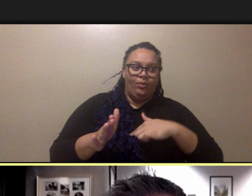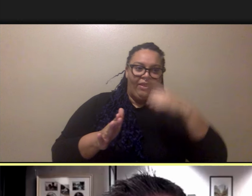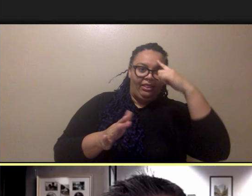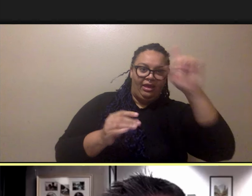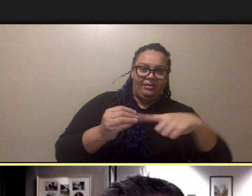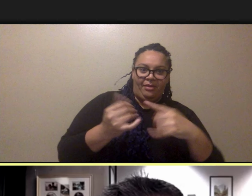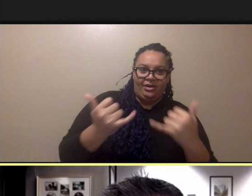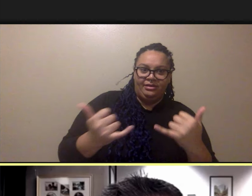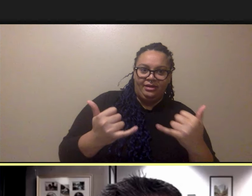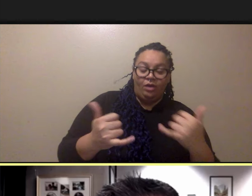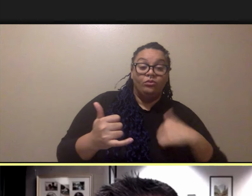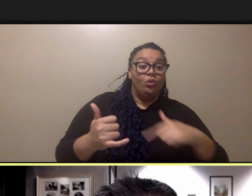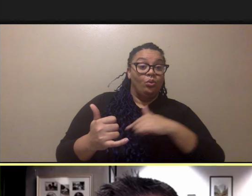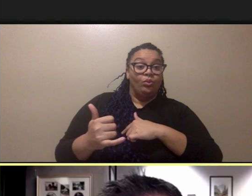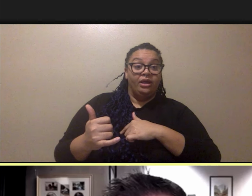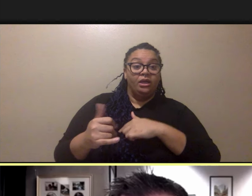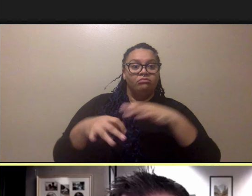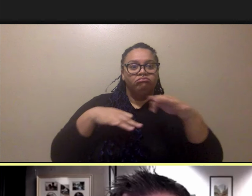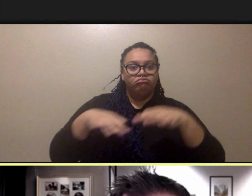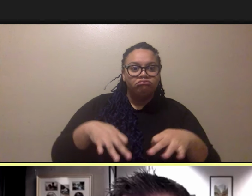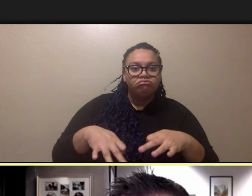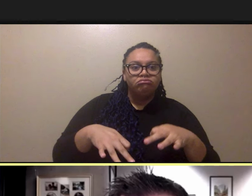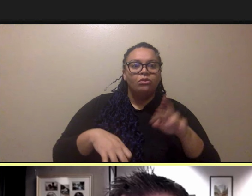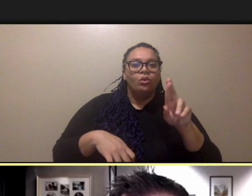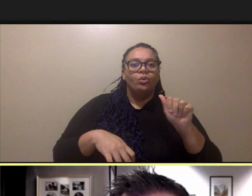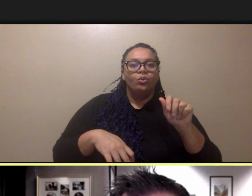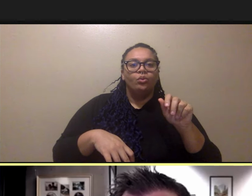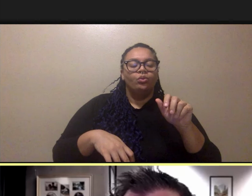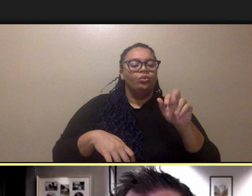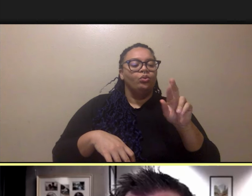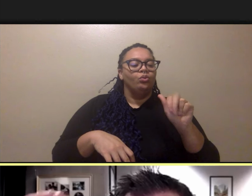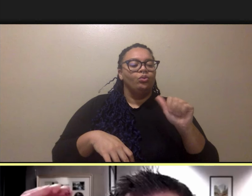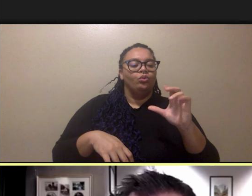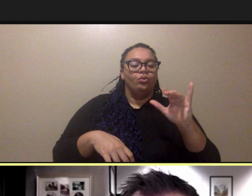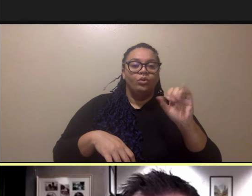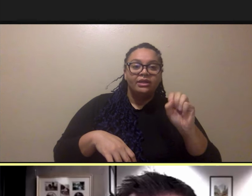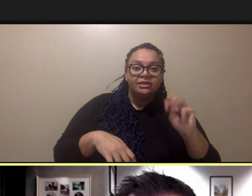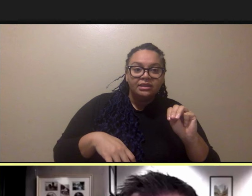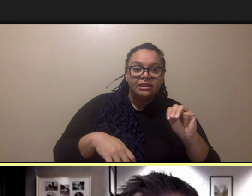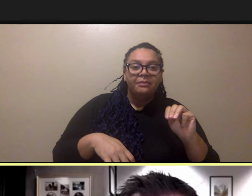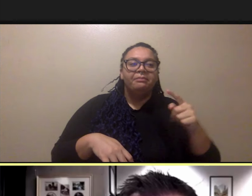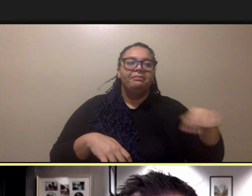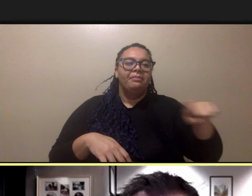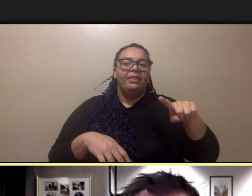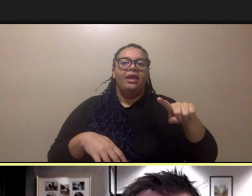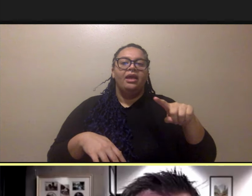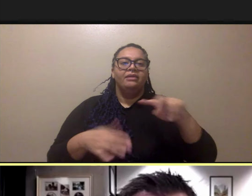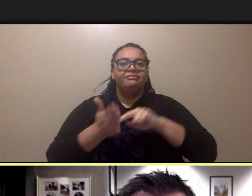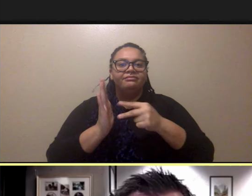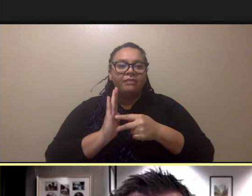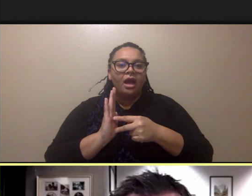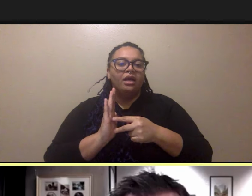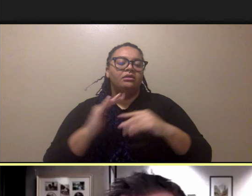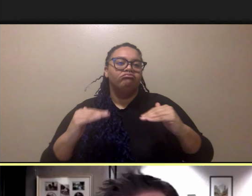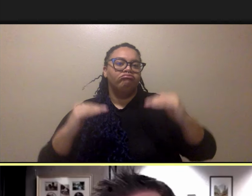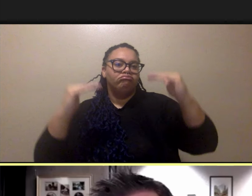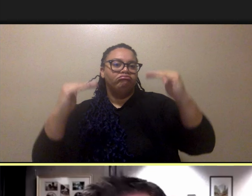we define racism today is not what they were. They defined their sense of hierarchy based mostly on religion.